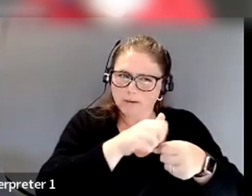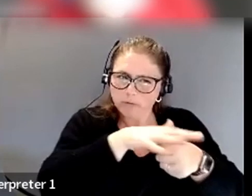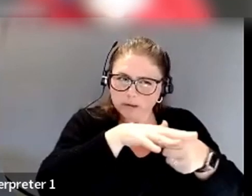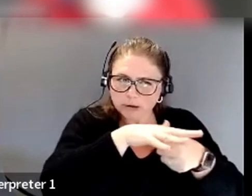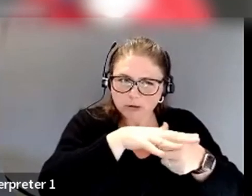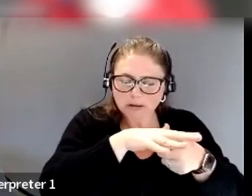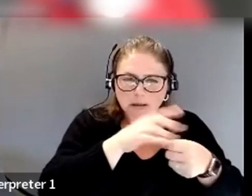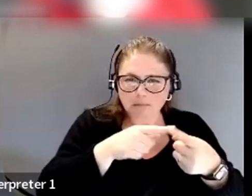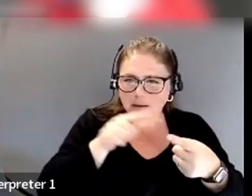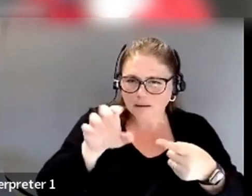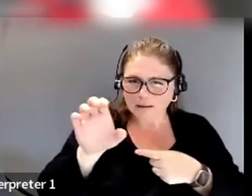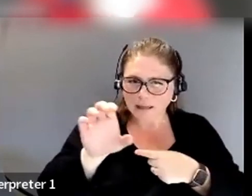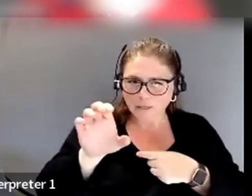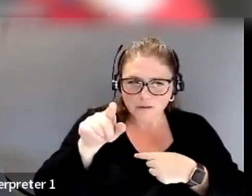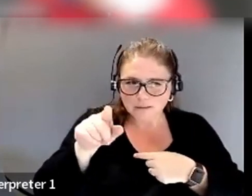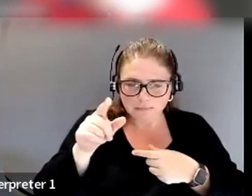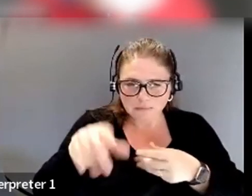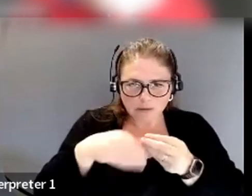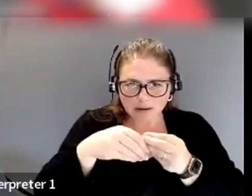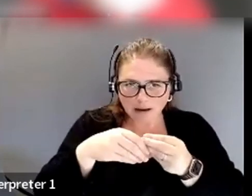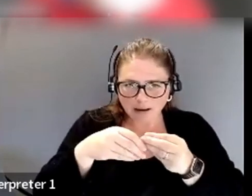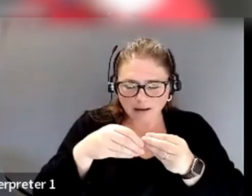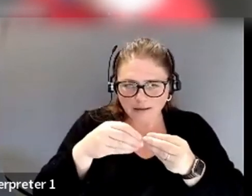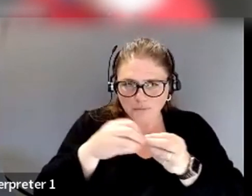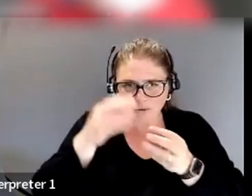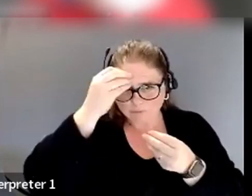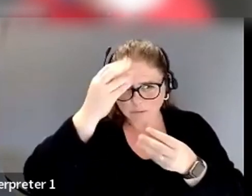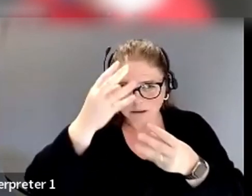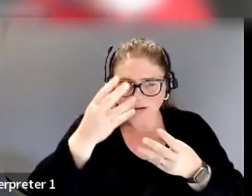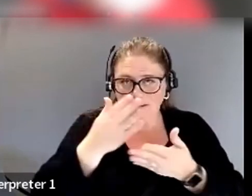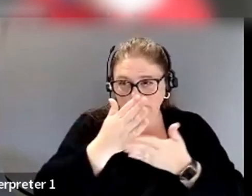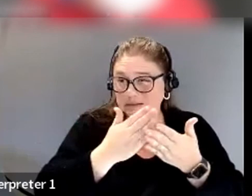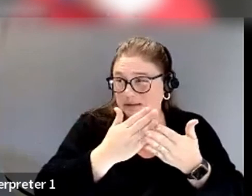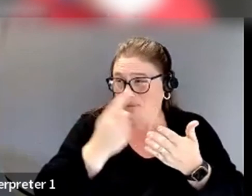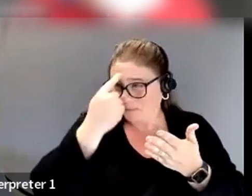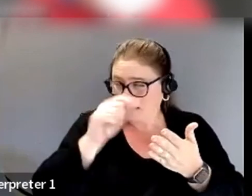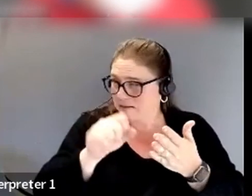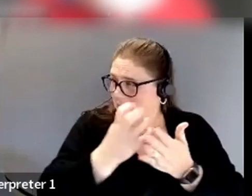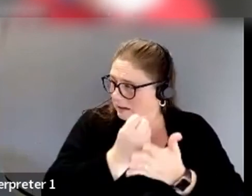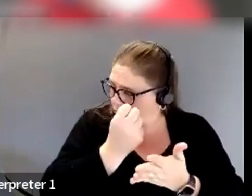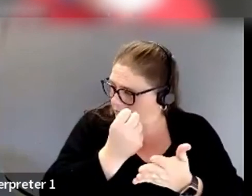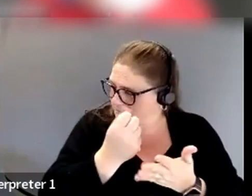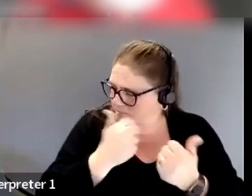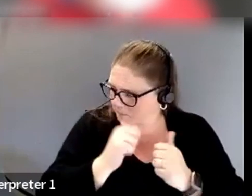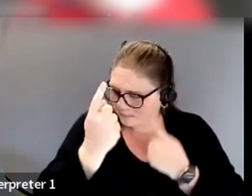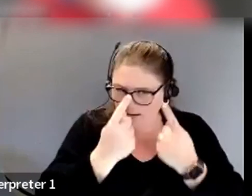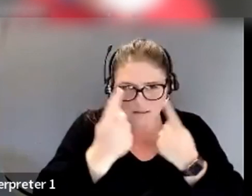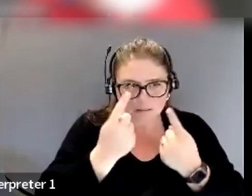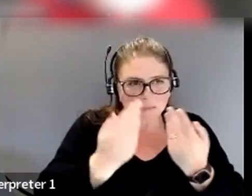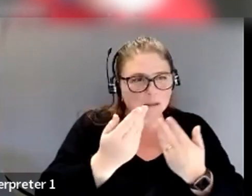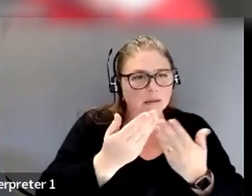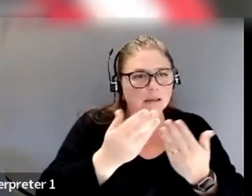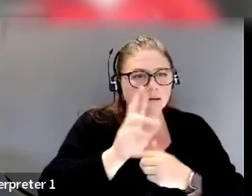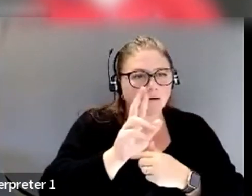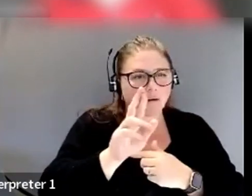hop in. I mean, some things you may be able to leverage for that. Like, I'm trying to think if there's a way you can maybe frame an R&D program to support